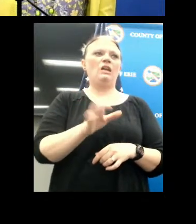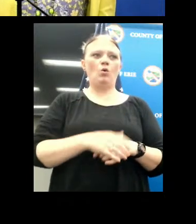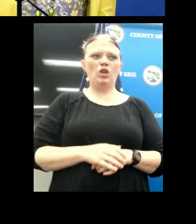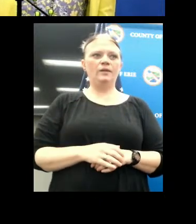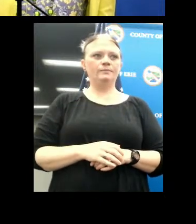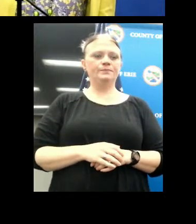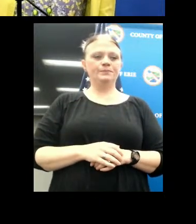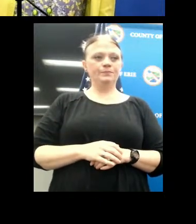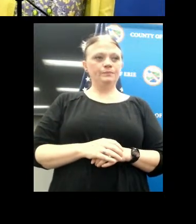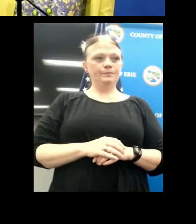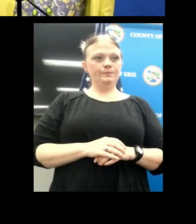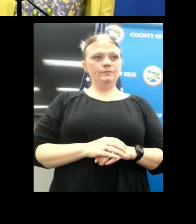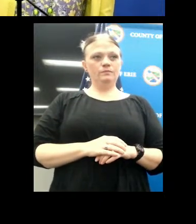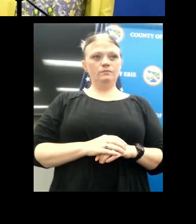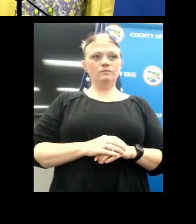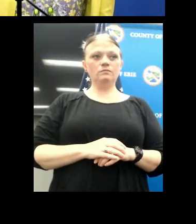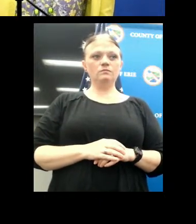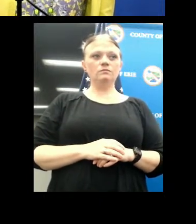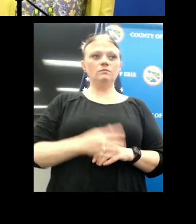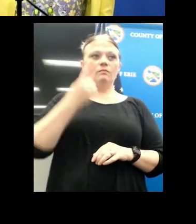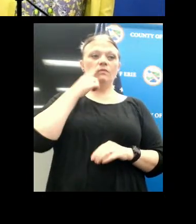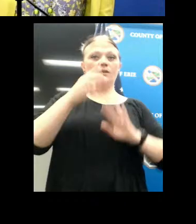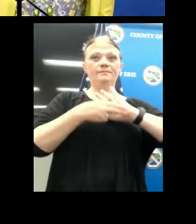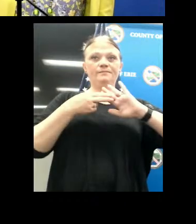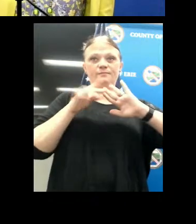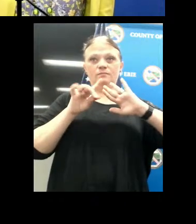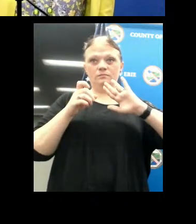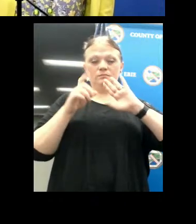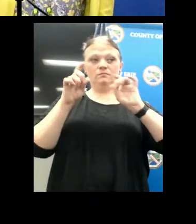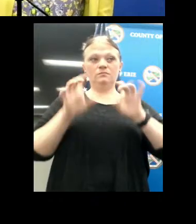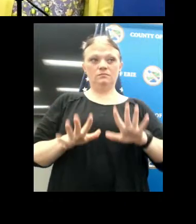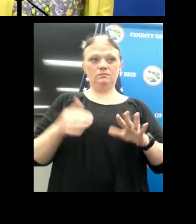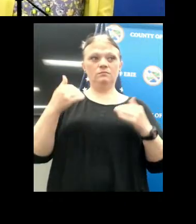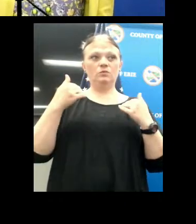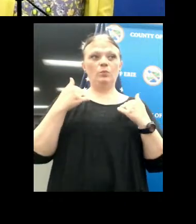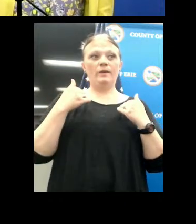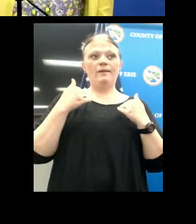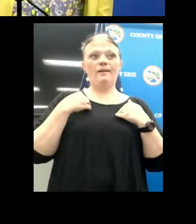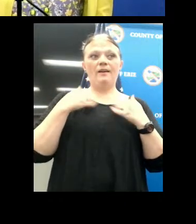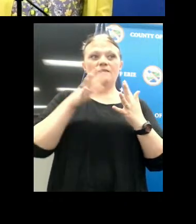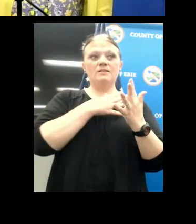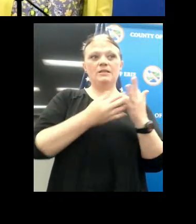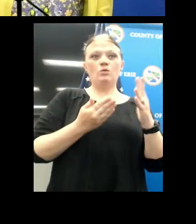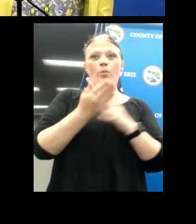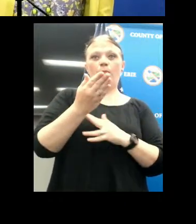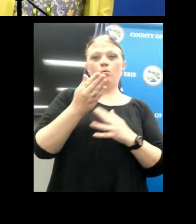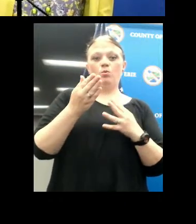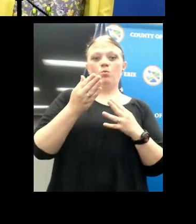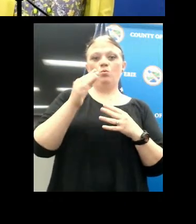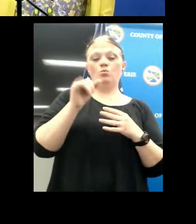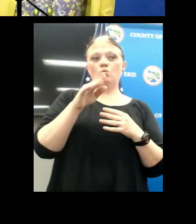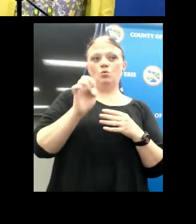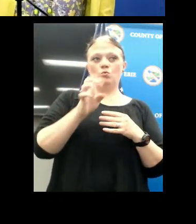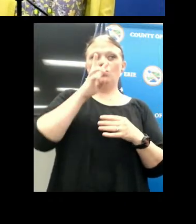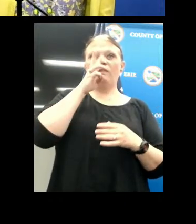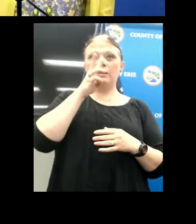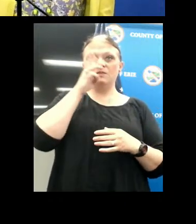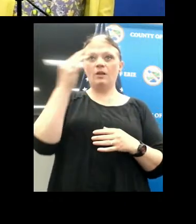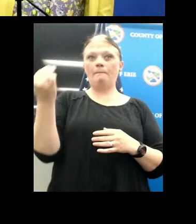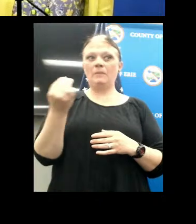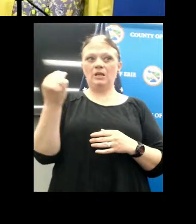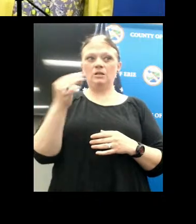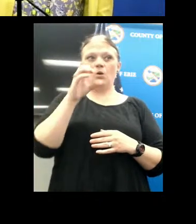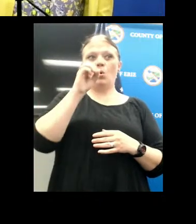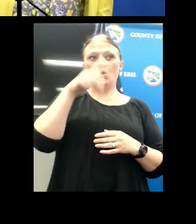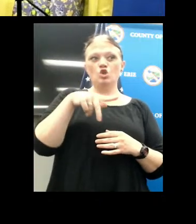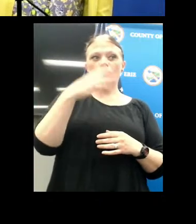throughout the month. So for our diagnostic testing, we have sites scheduled through June. We're in Williamsville on